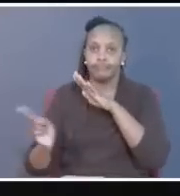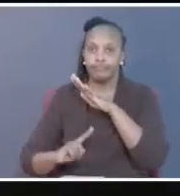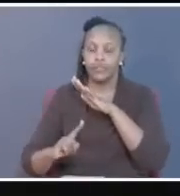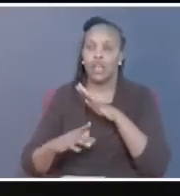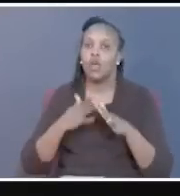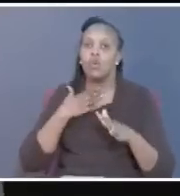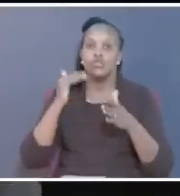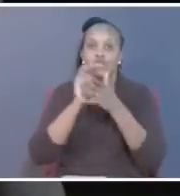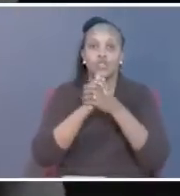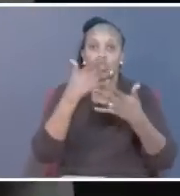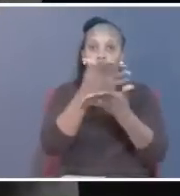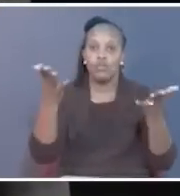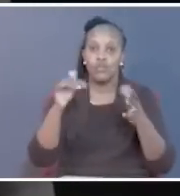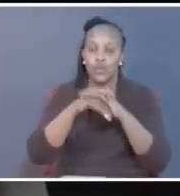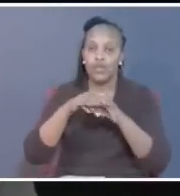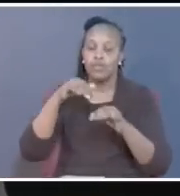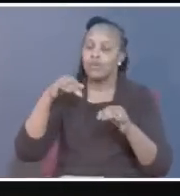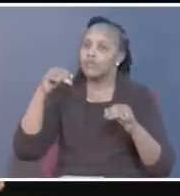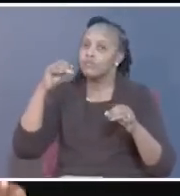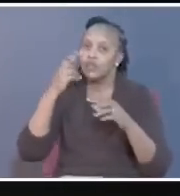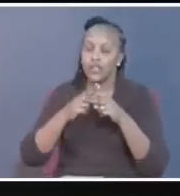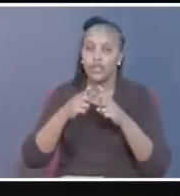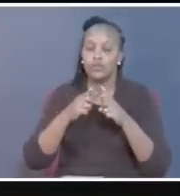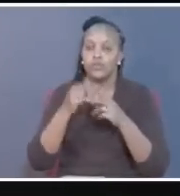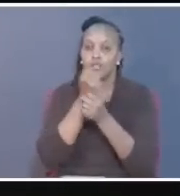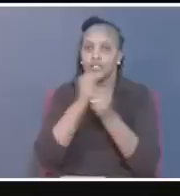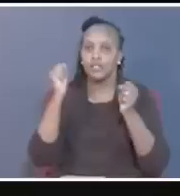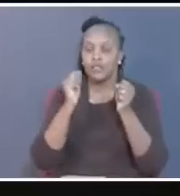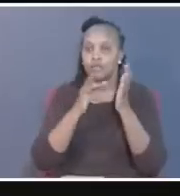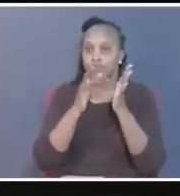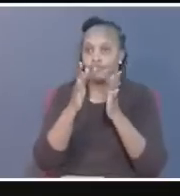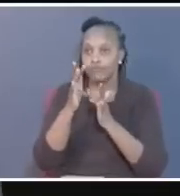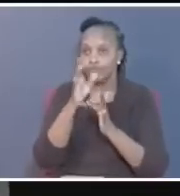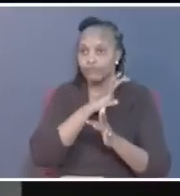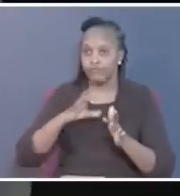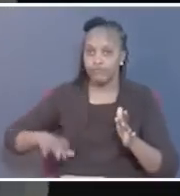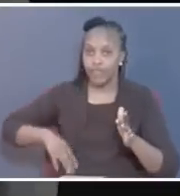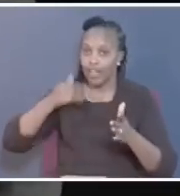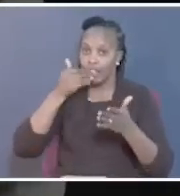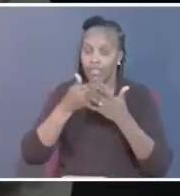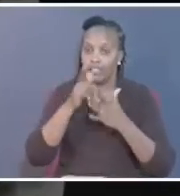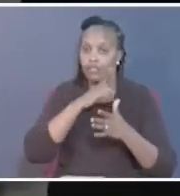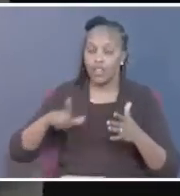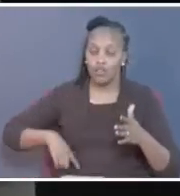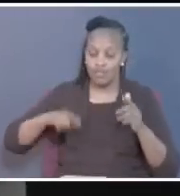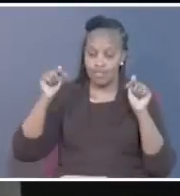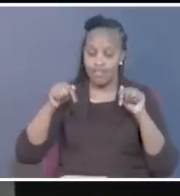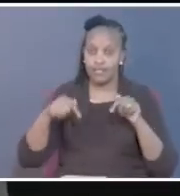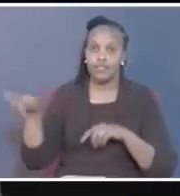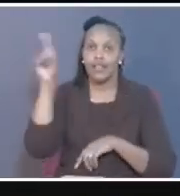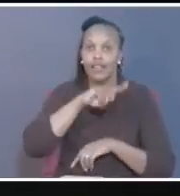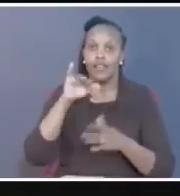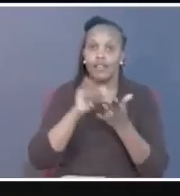precious name of our Lord and Savior, Jesus Christ. I thank God for this day. This is the day that the Lord has